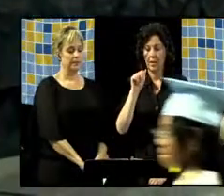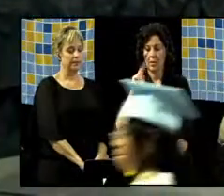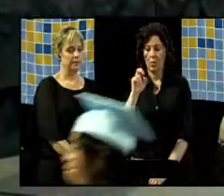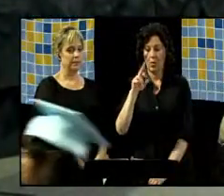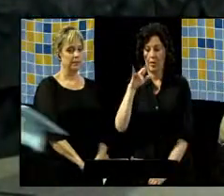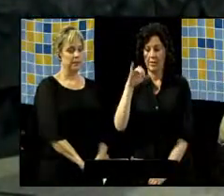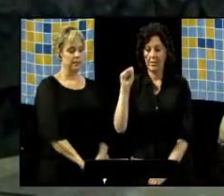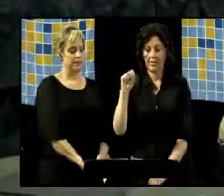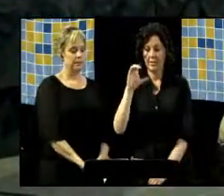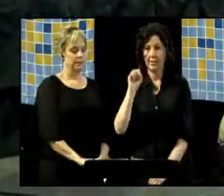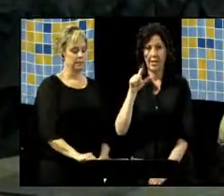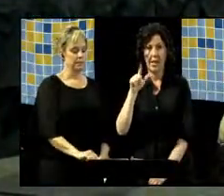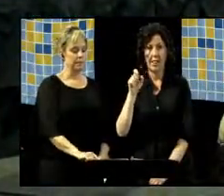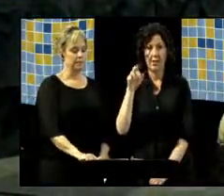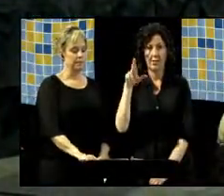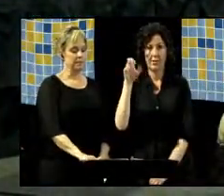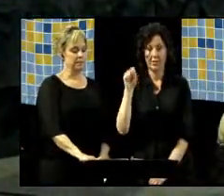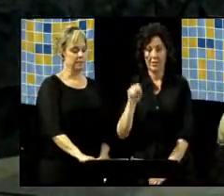Lenoris Malik Sellers,